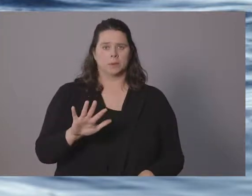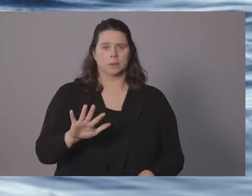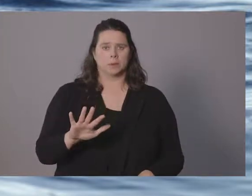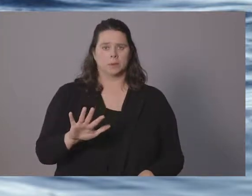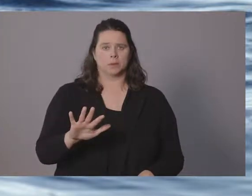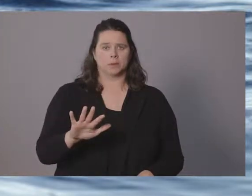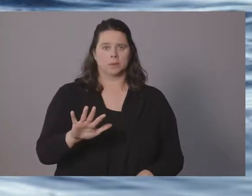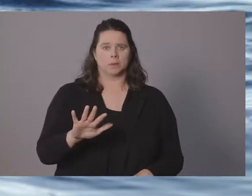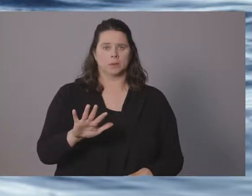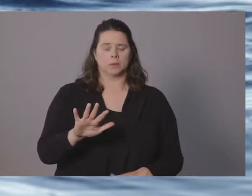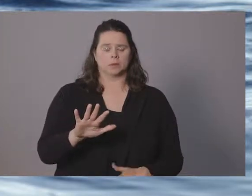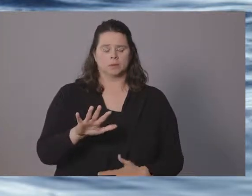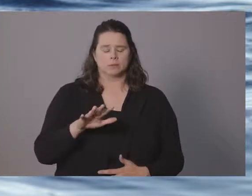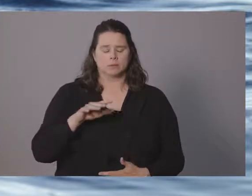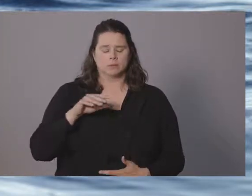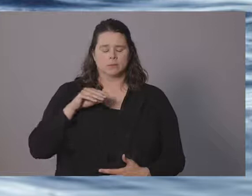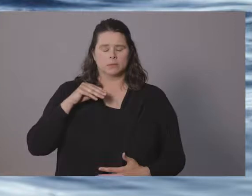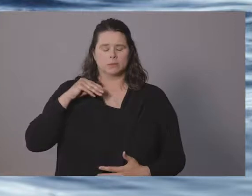and exhaling.